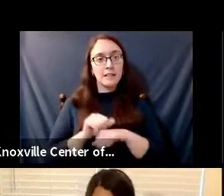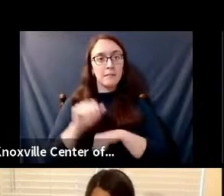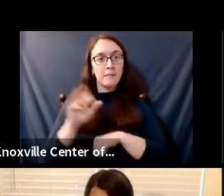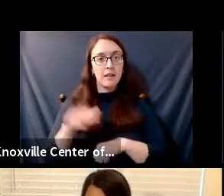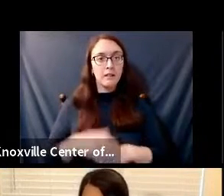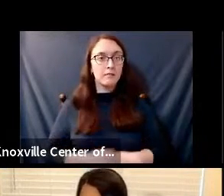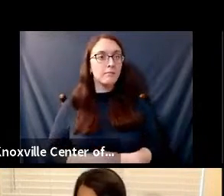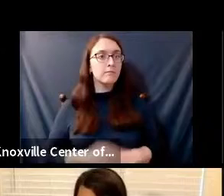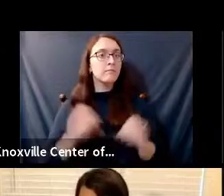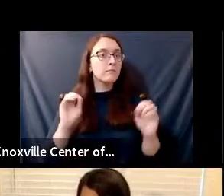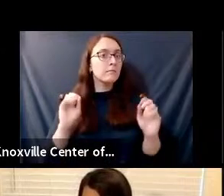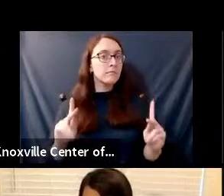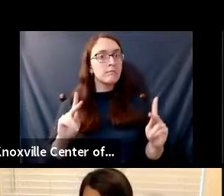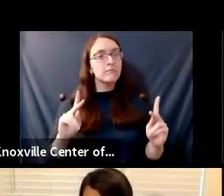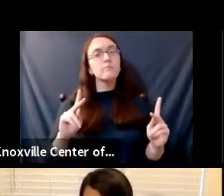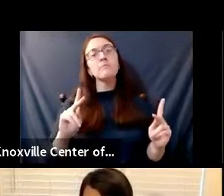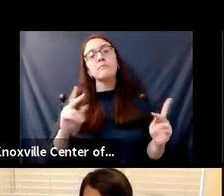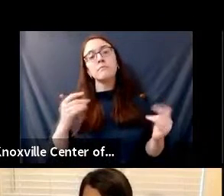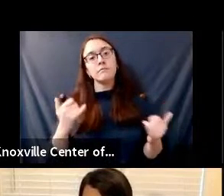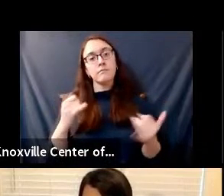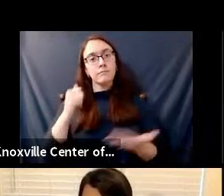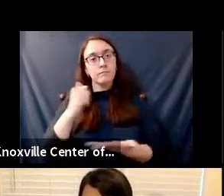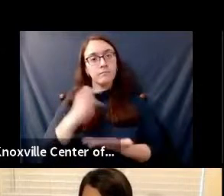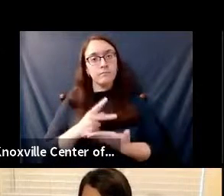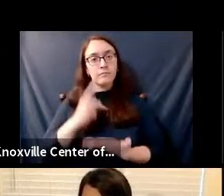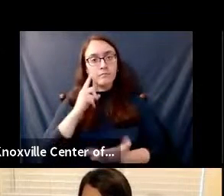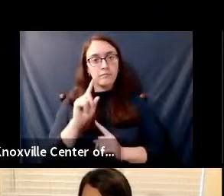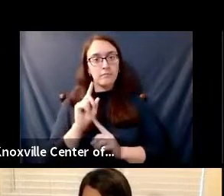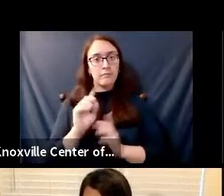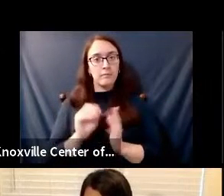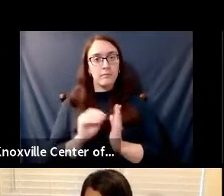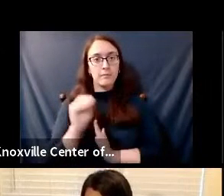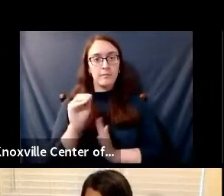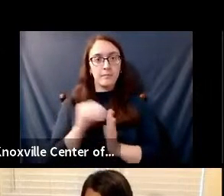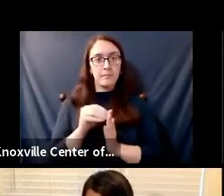This is Narda, Capitelli, approval of minutes, vote.